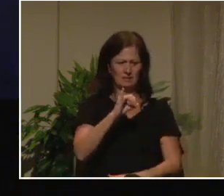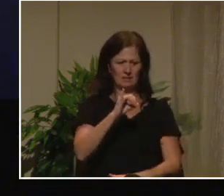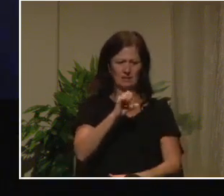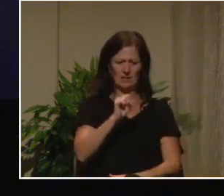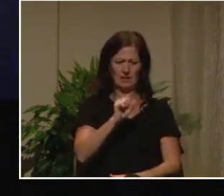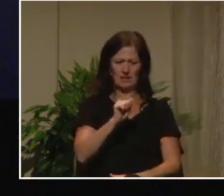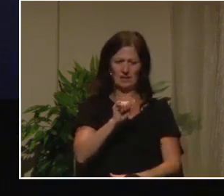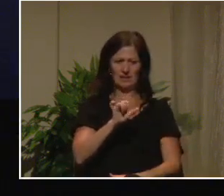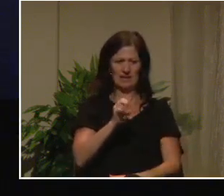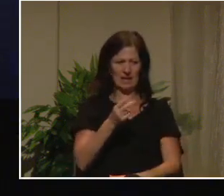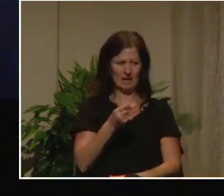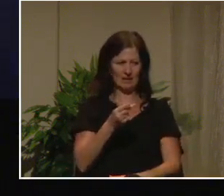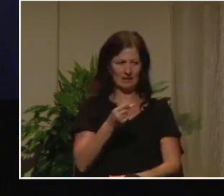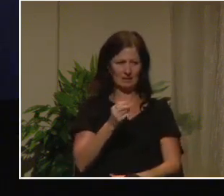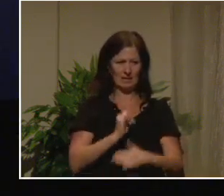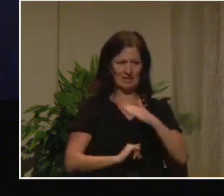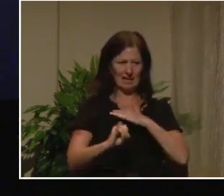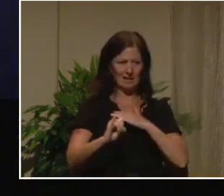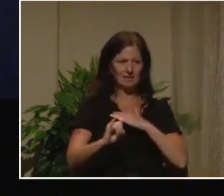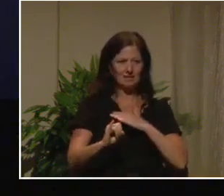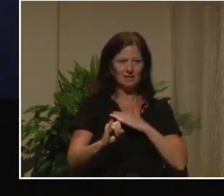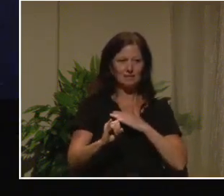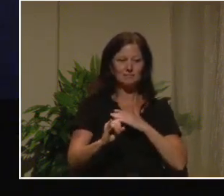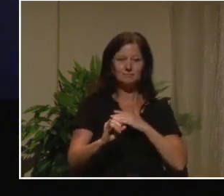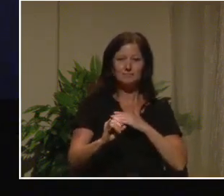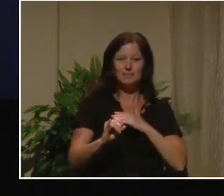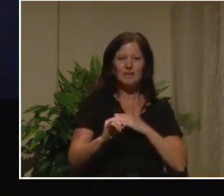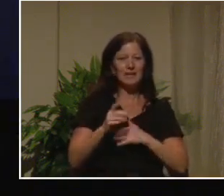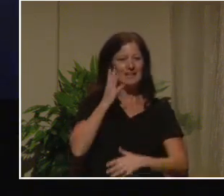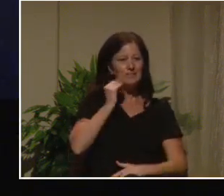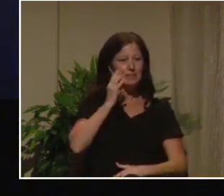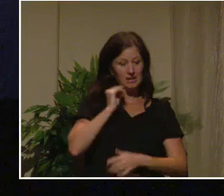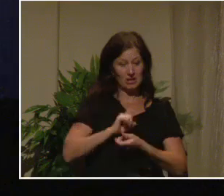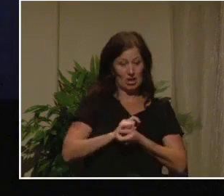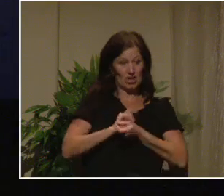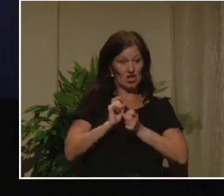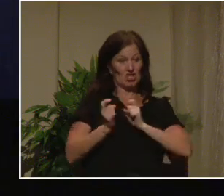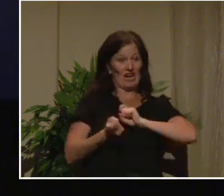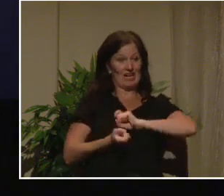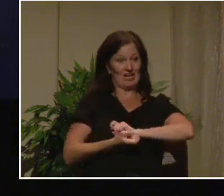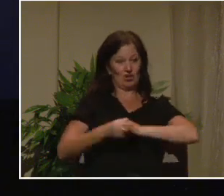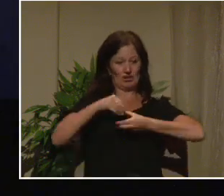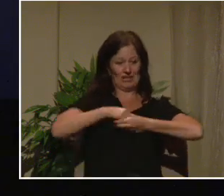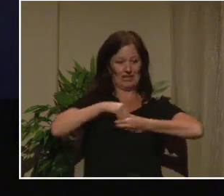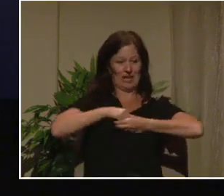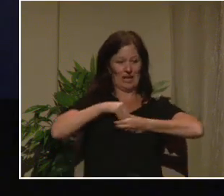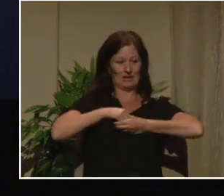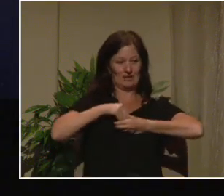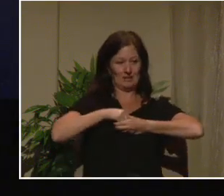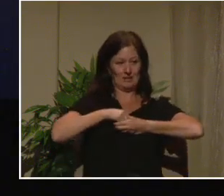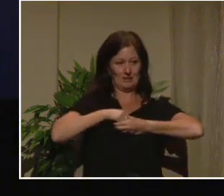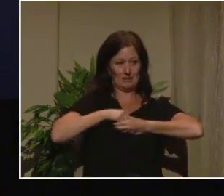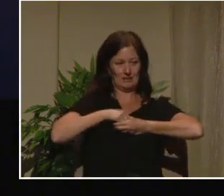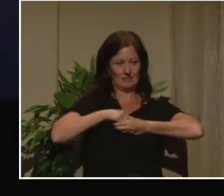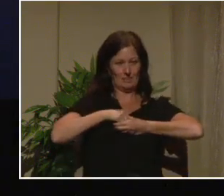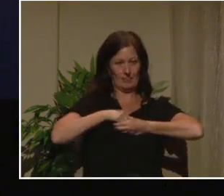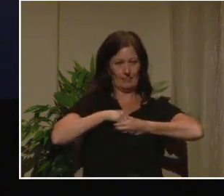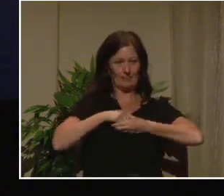he experiences a change in him. And what he experienced and what we need more than